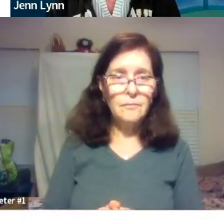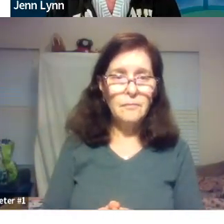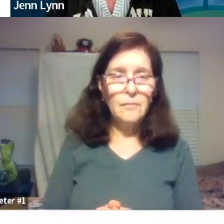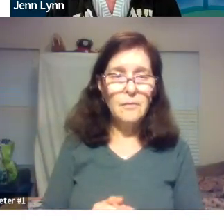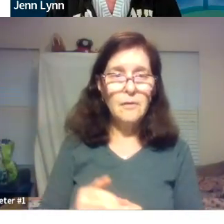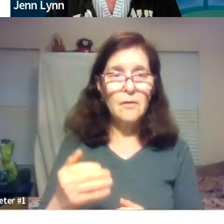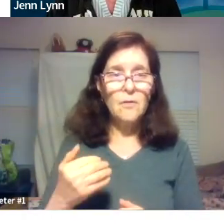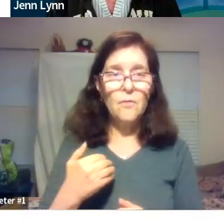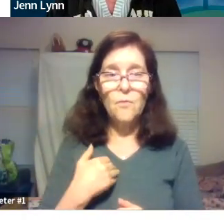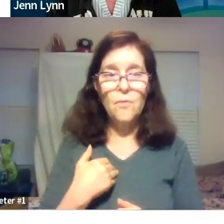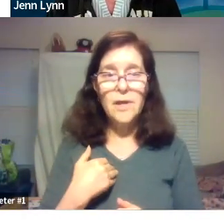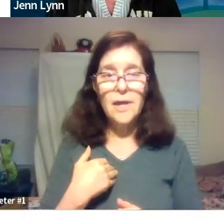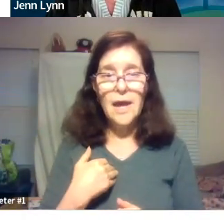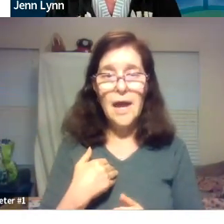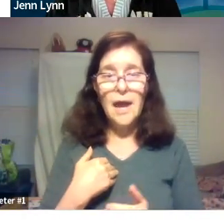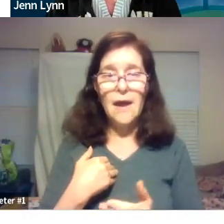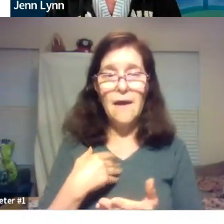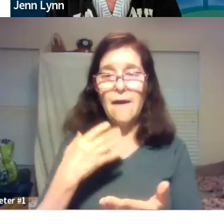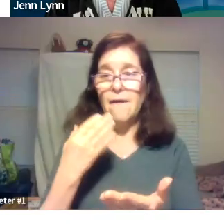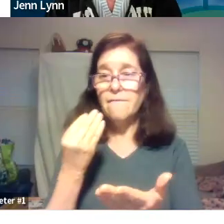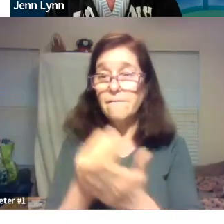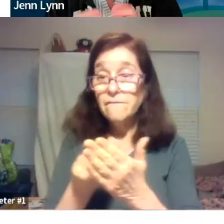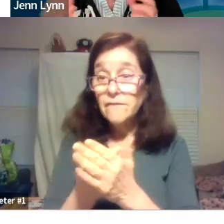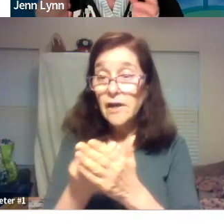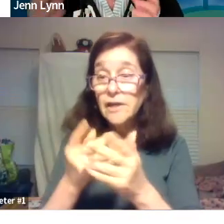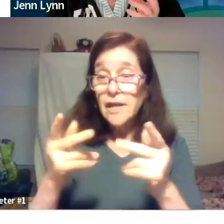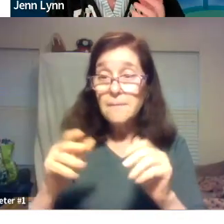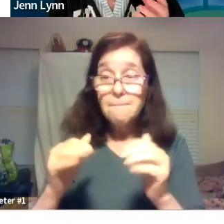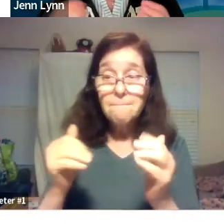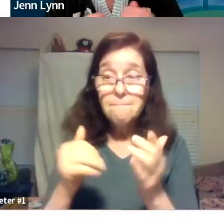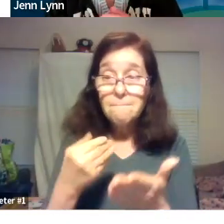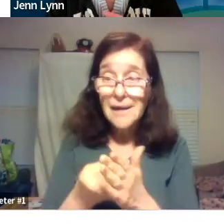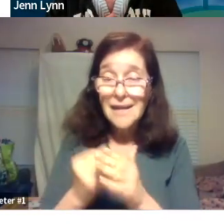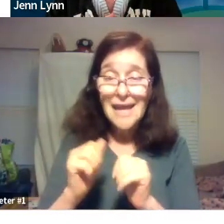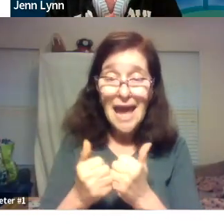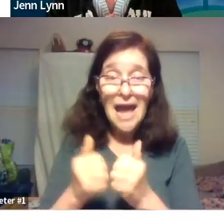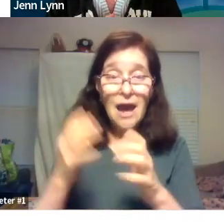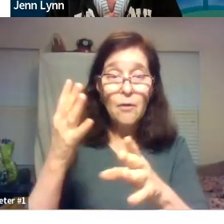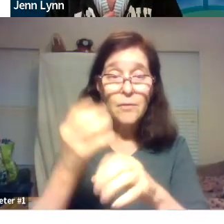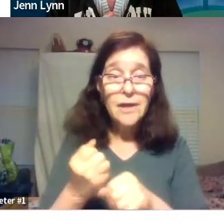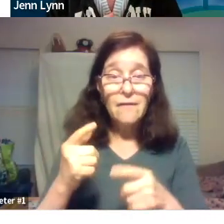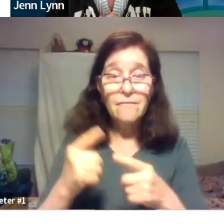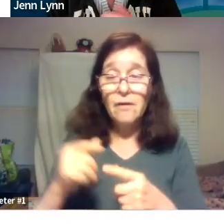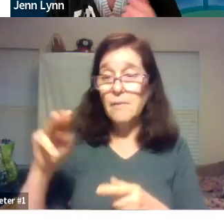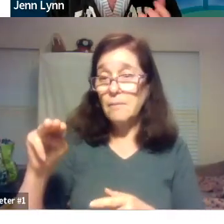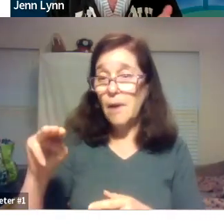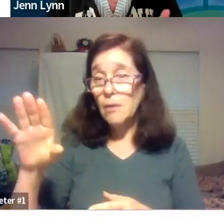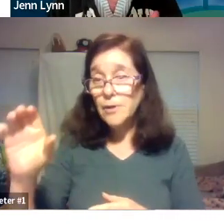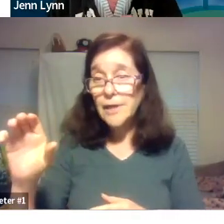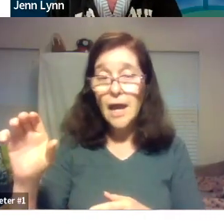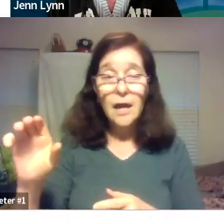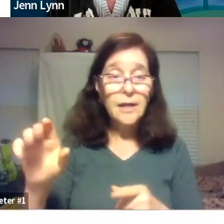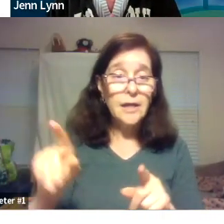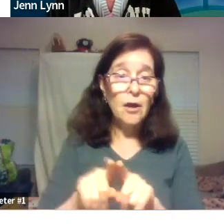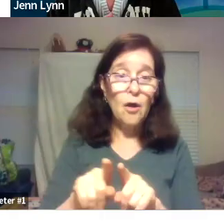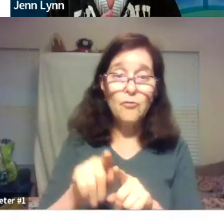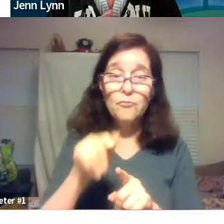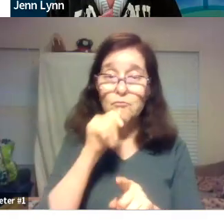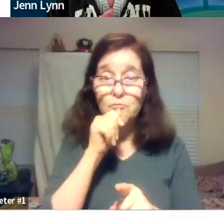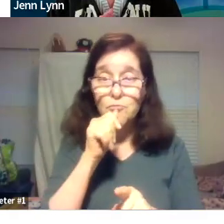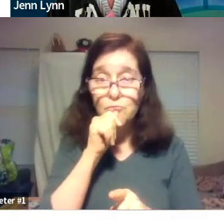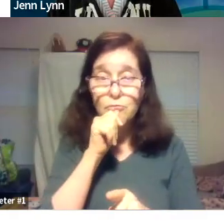We have funding sources. We get money from Montgomery County. We also get private